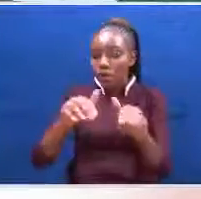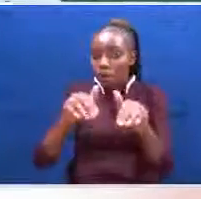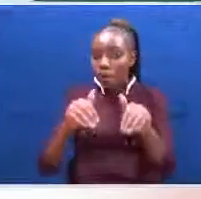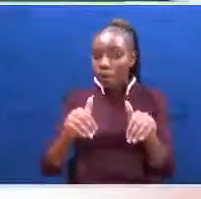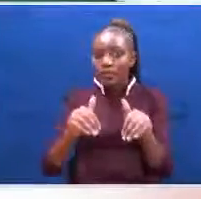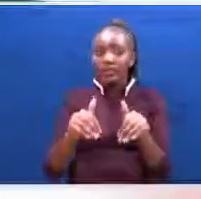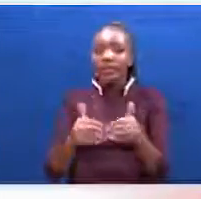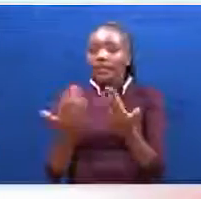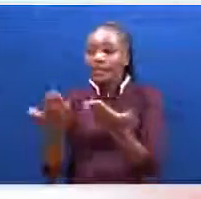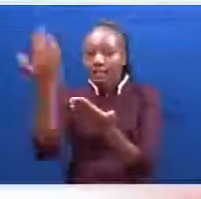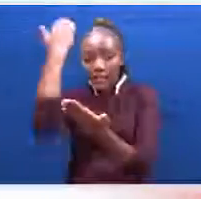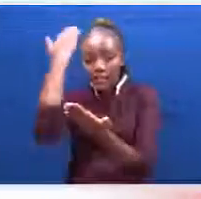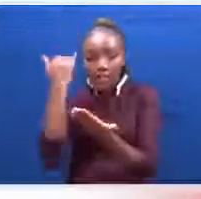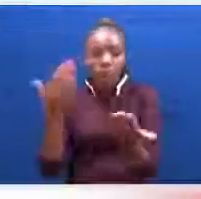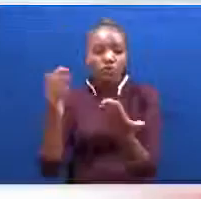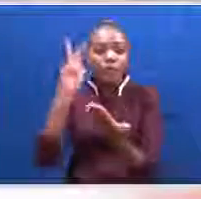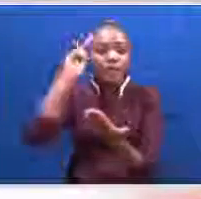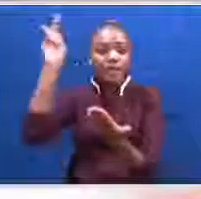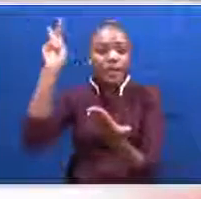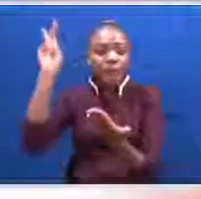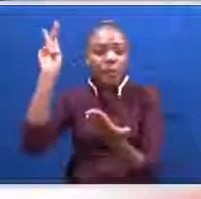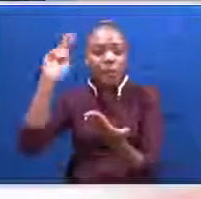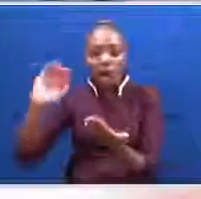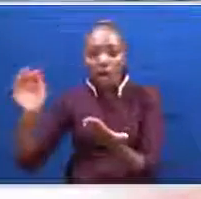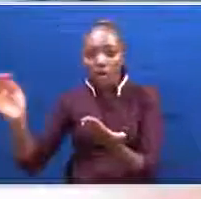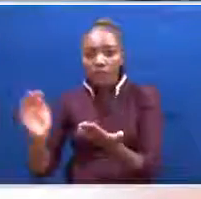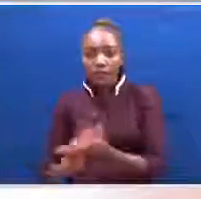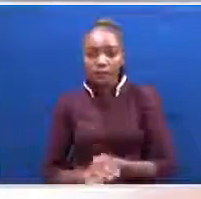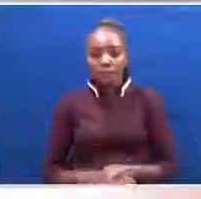be arraigned at Kiambu Law Courts for his bail